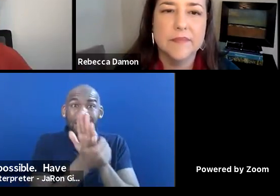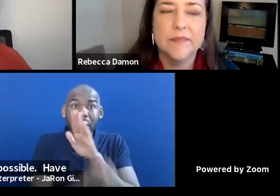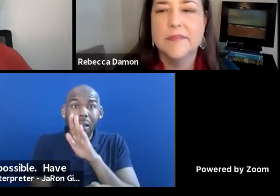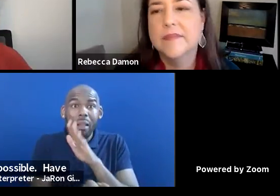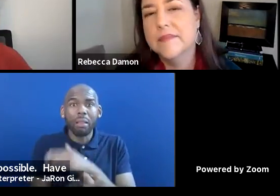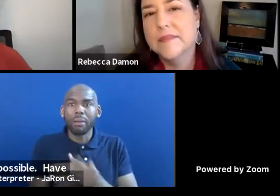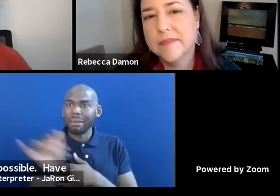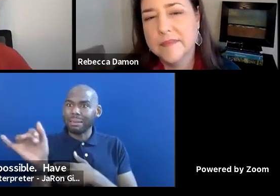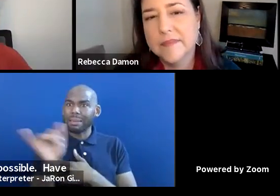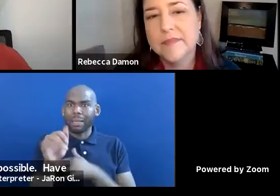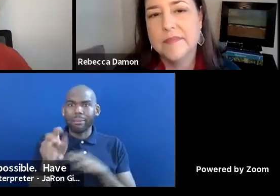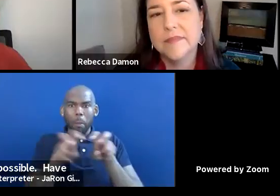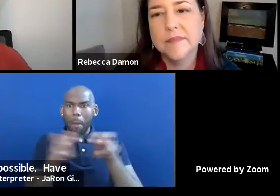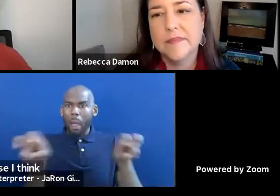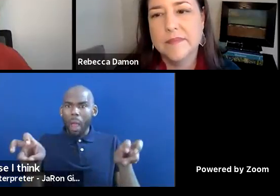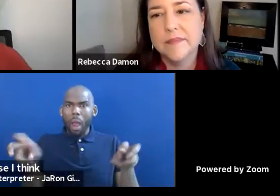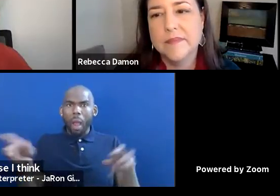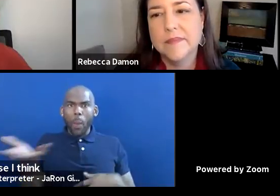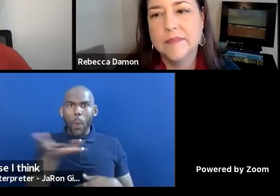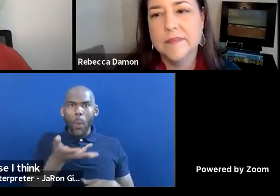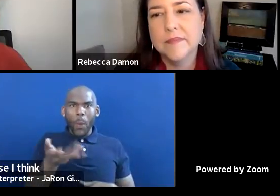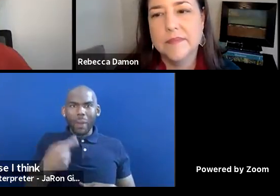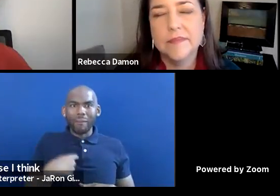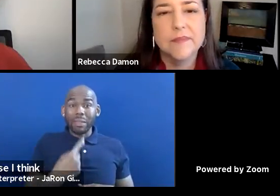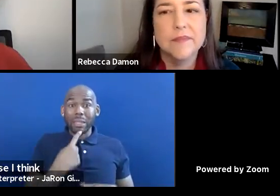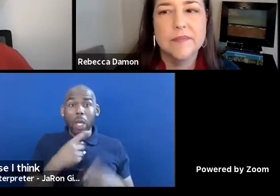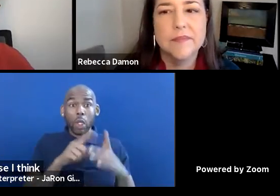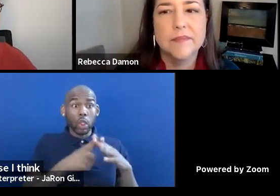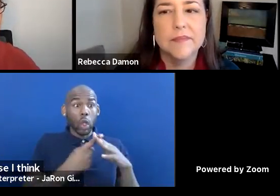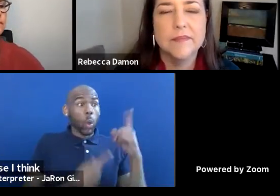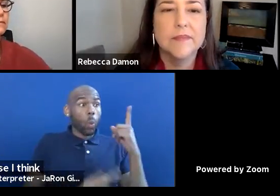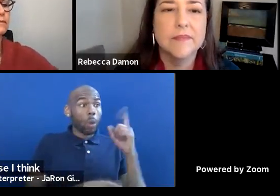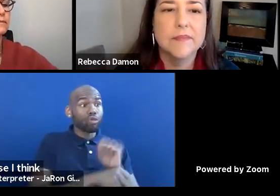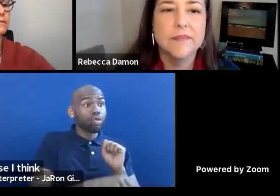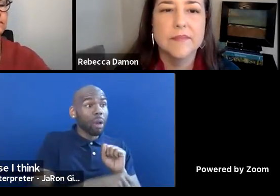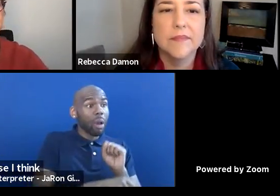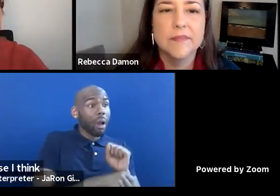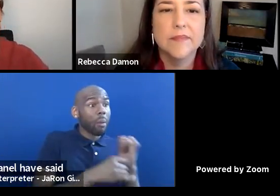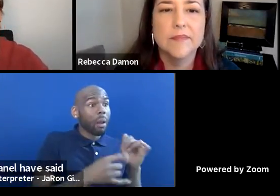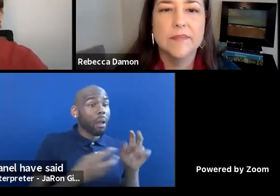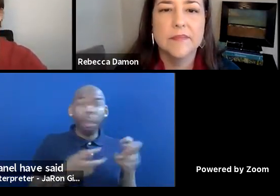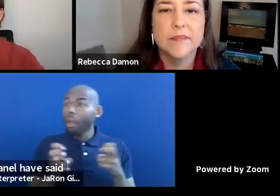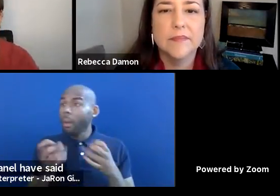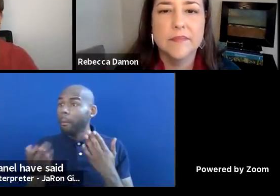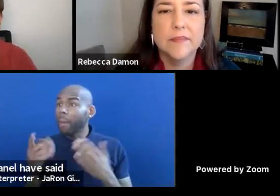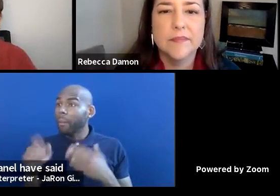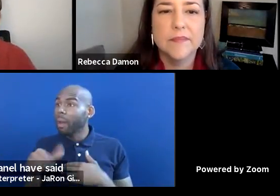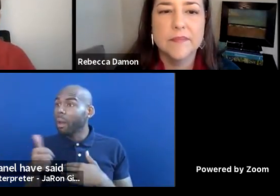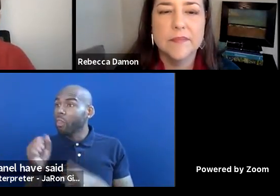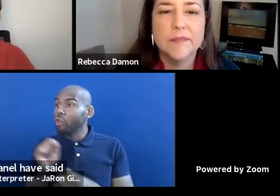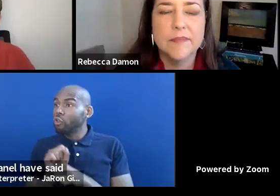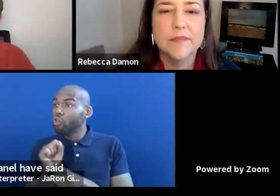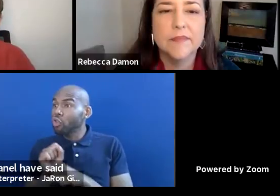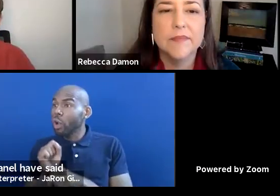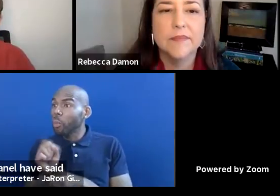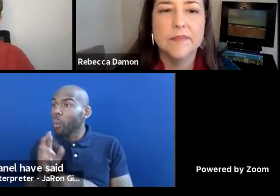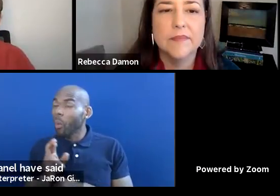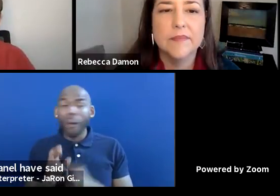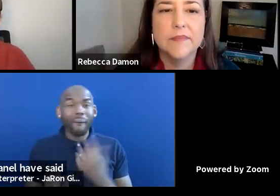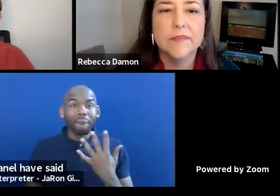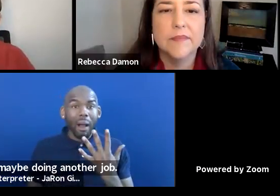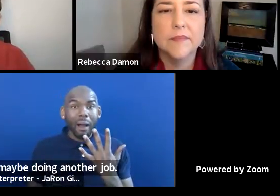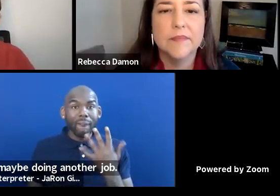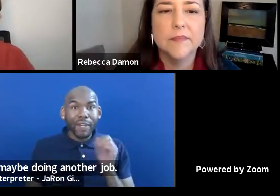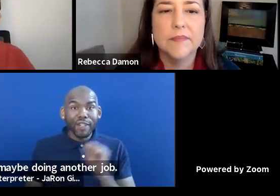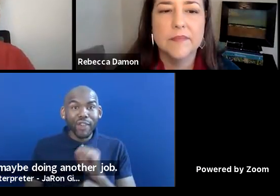panel have said, we started one job and now we're maybe doing another job, or now we're doing 5 jobs at one